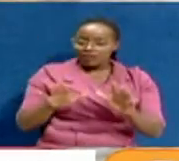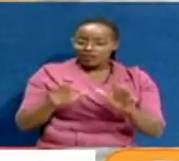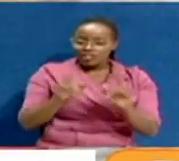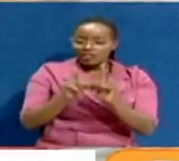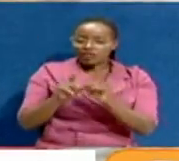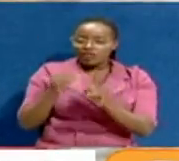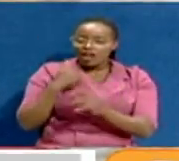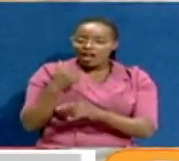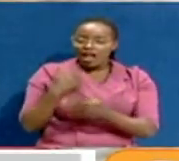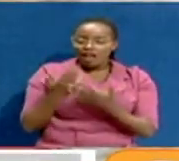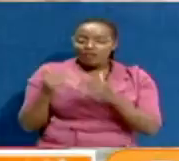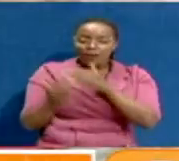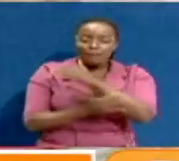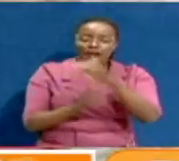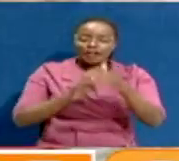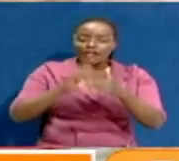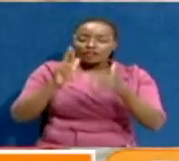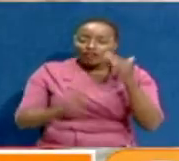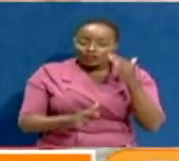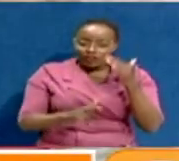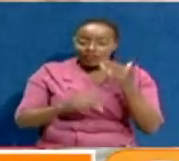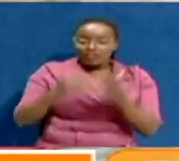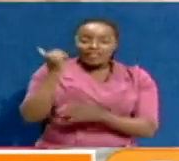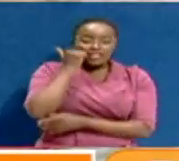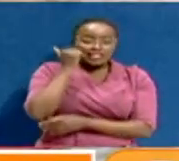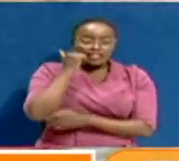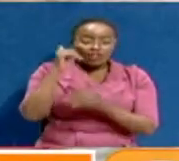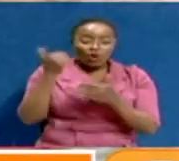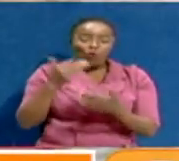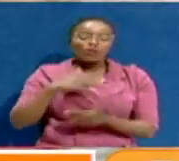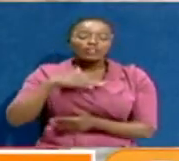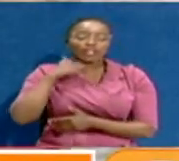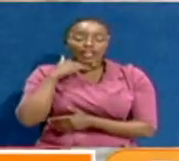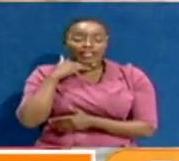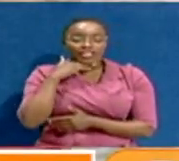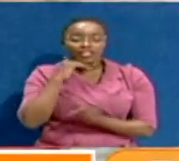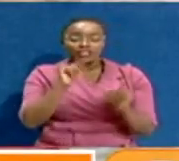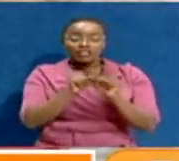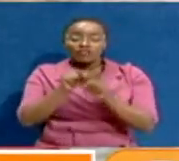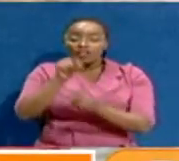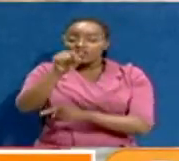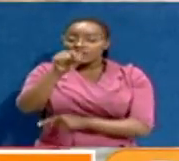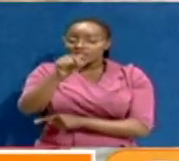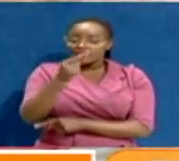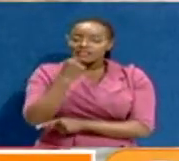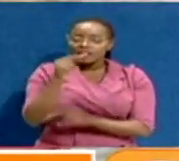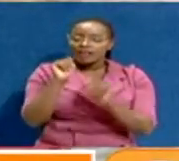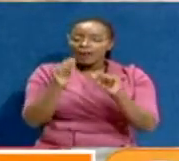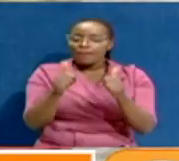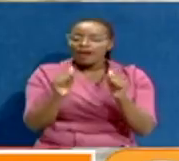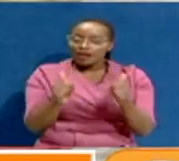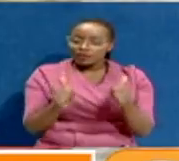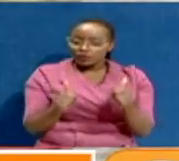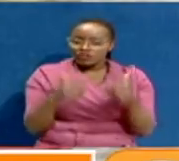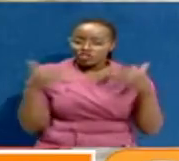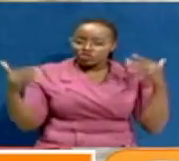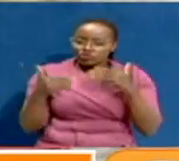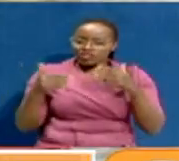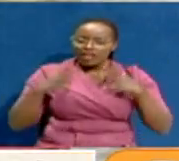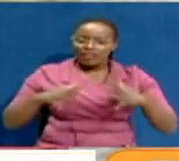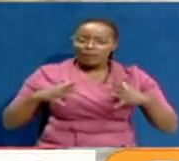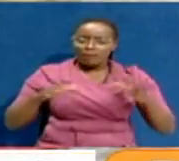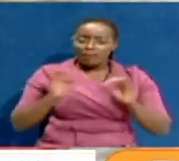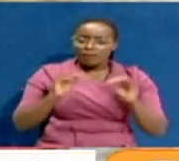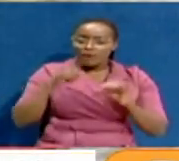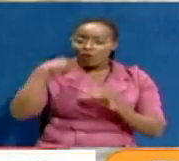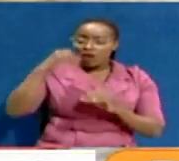for having a bad outcome, such as severe disease or even death. And this is not said so as to scare the people who